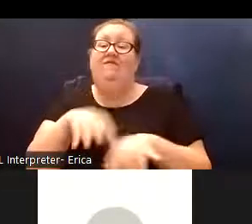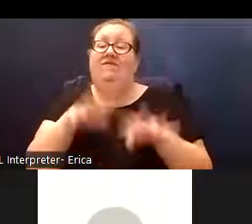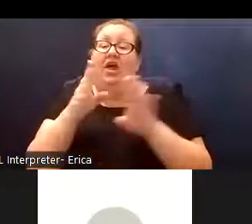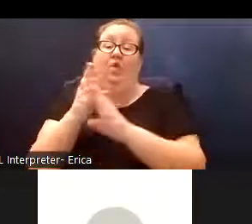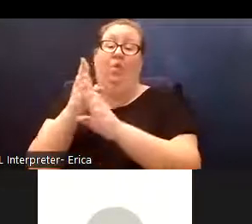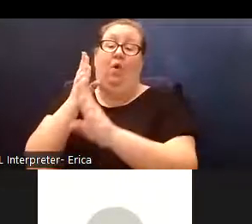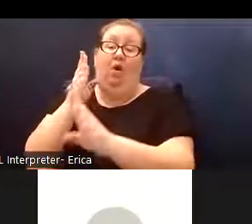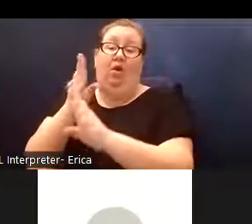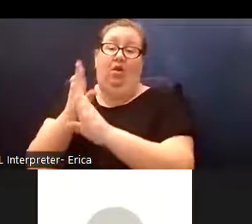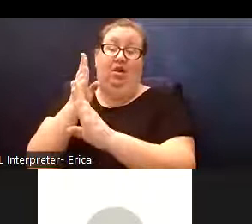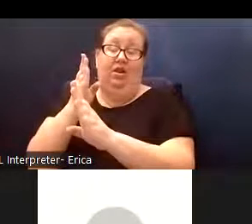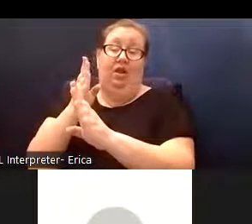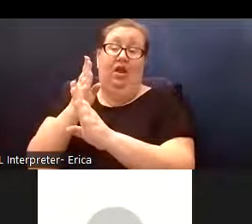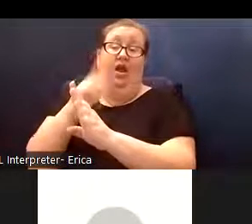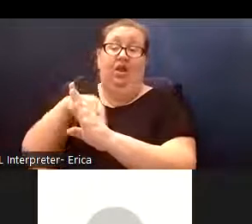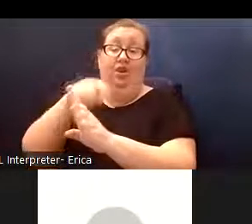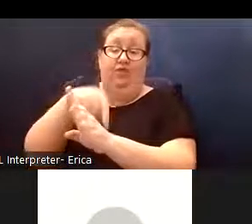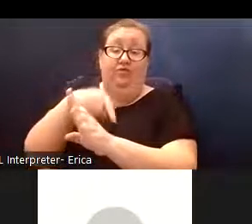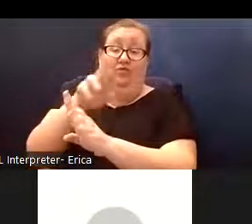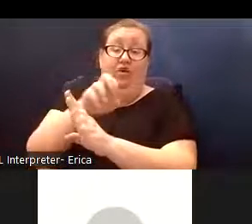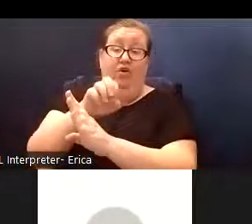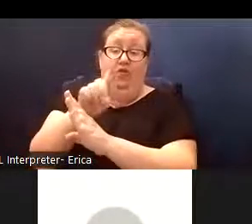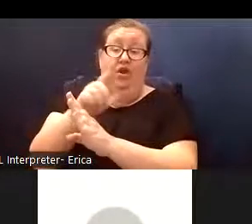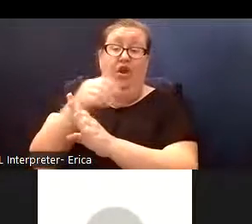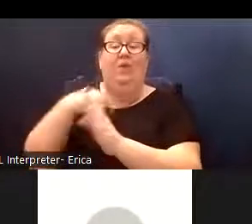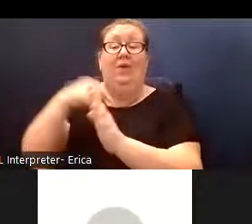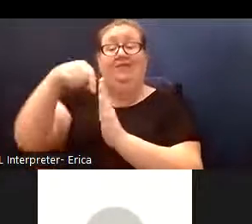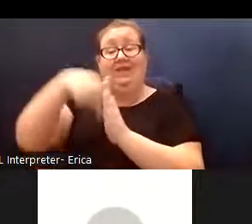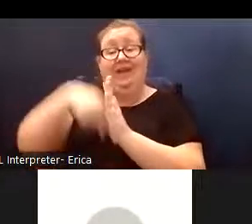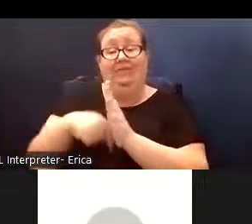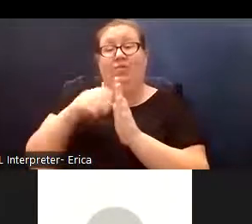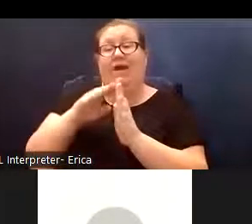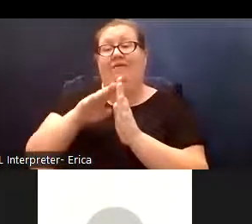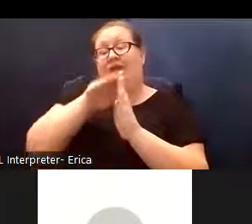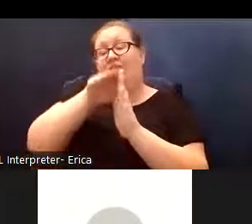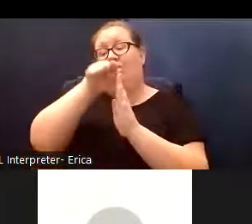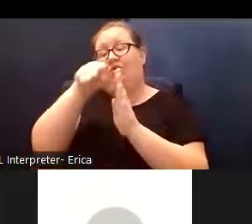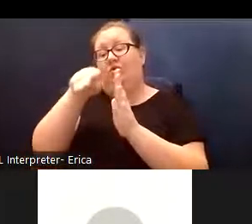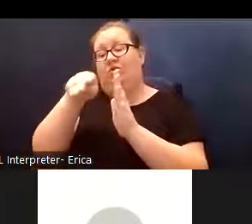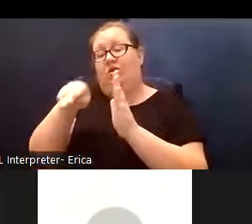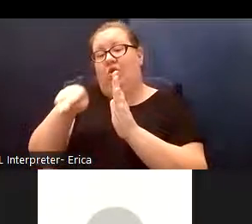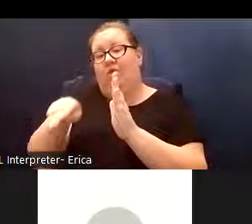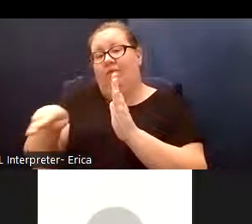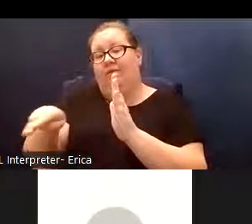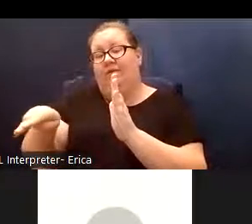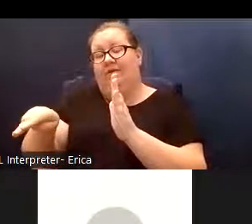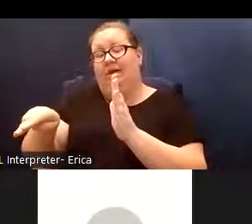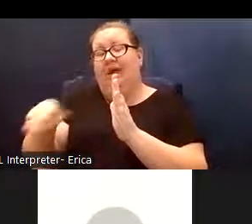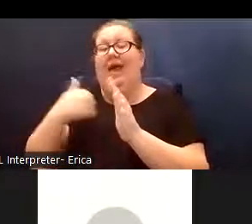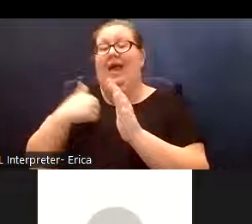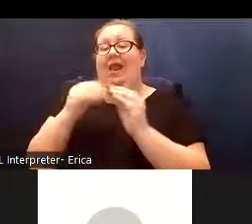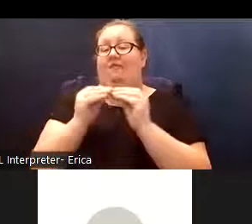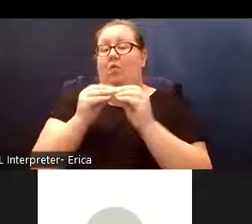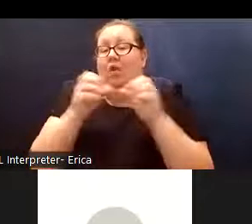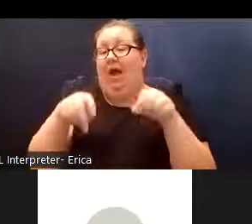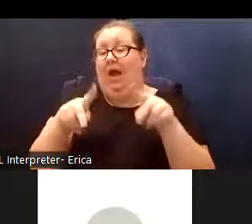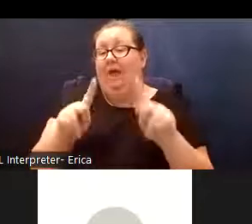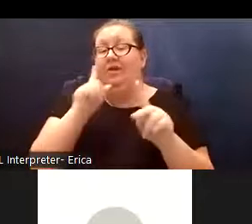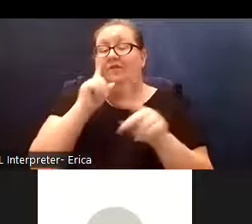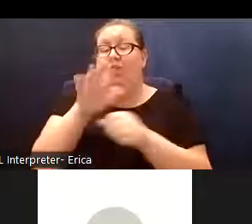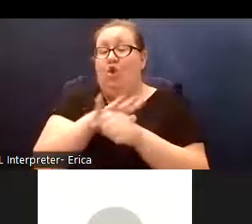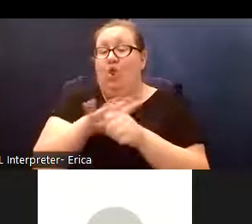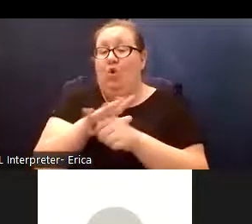actually have the depth to have gradual slopes, to have more opportunities for local